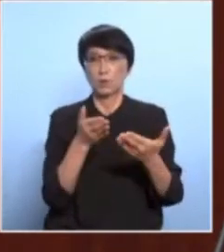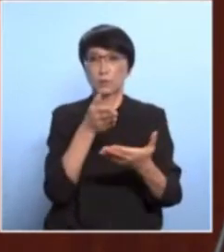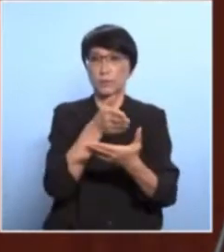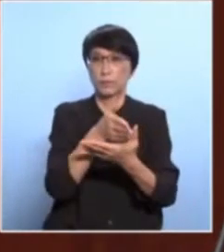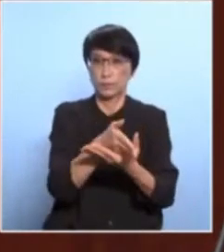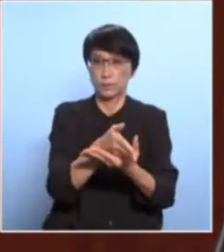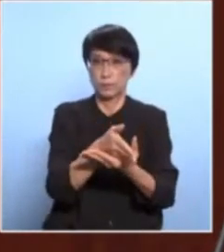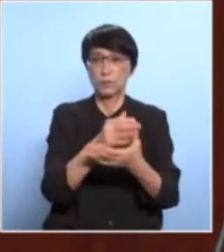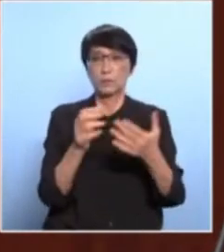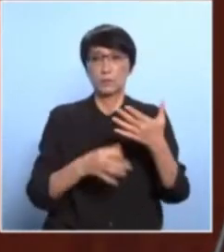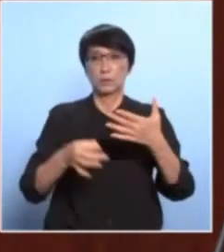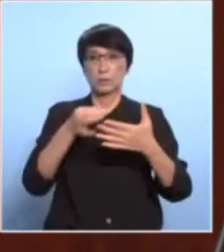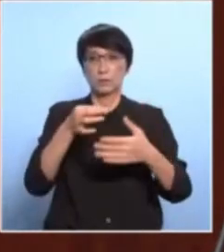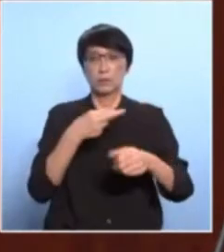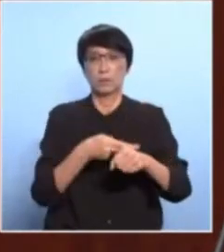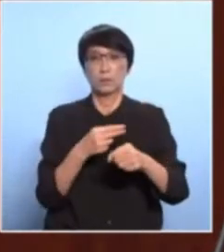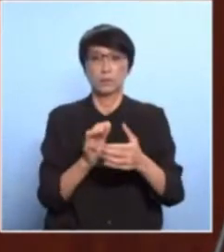efficacy.